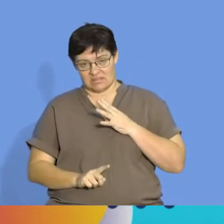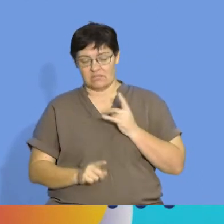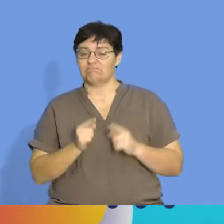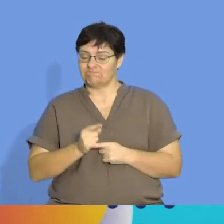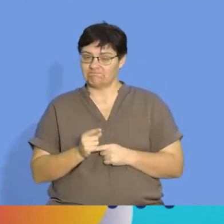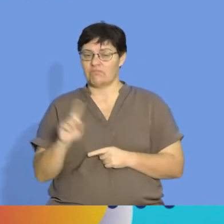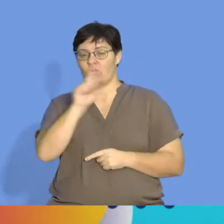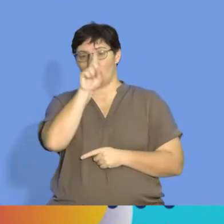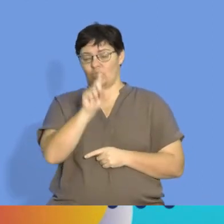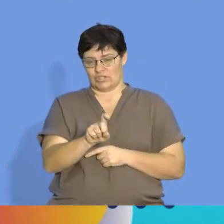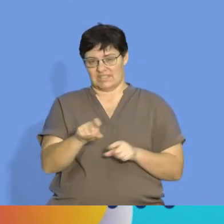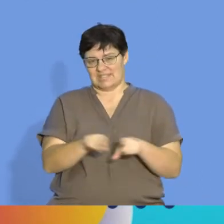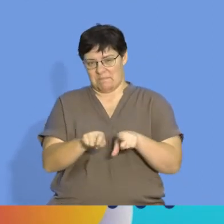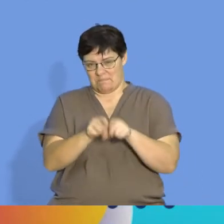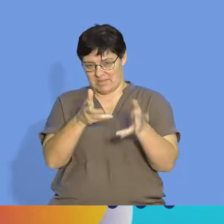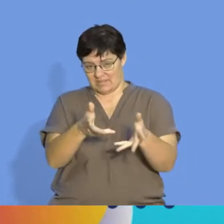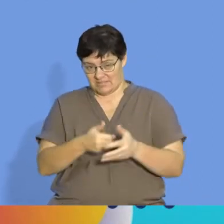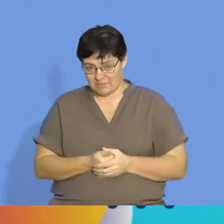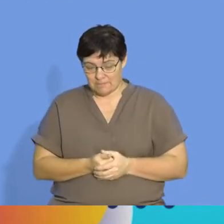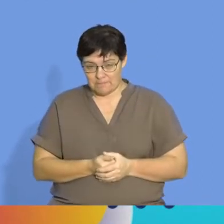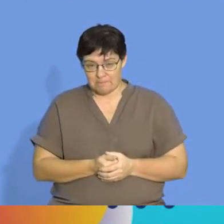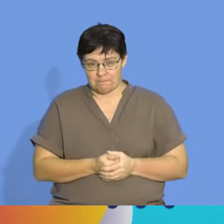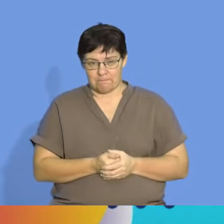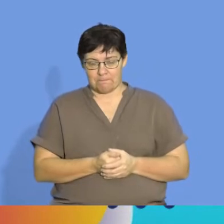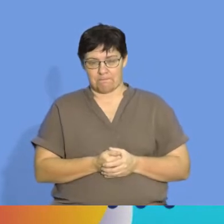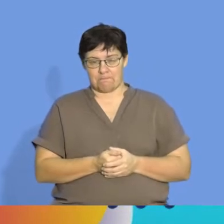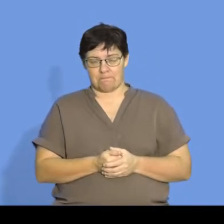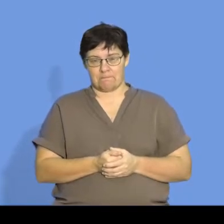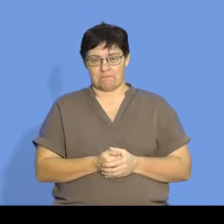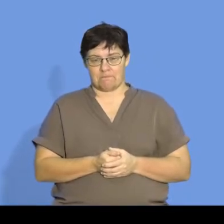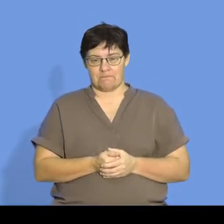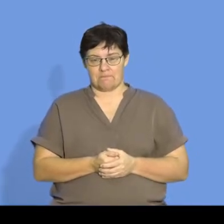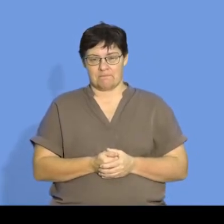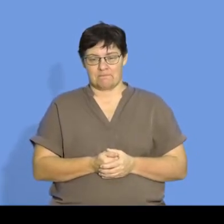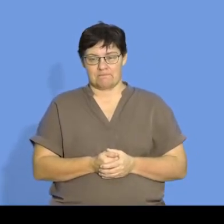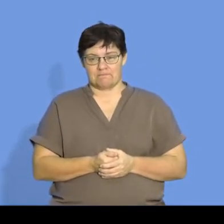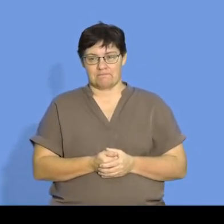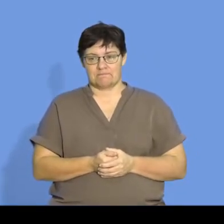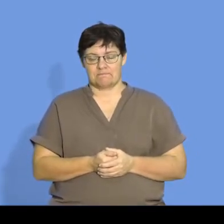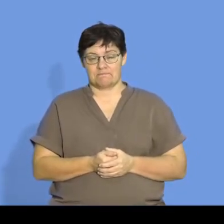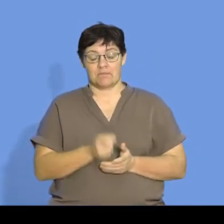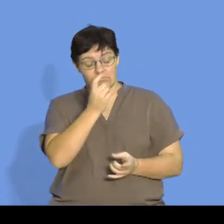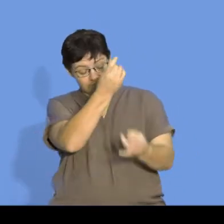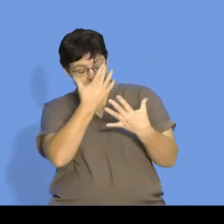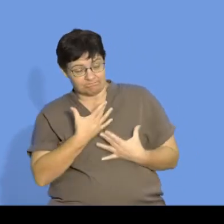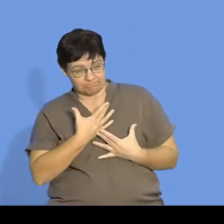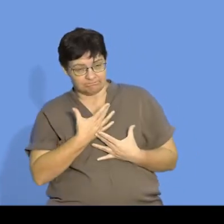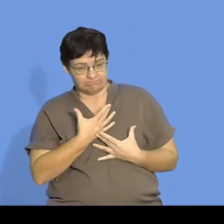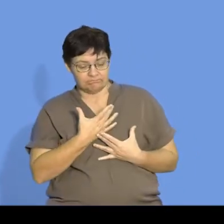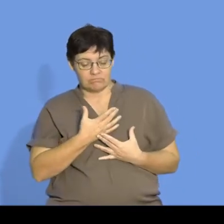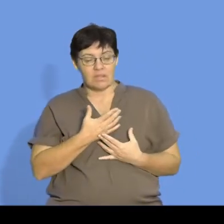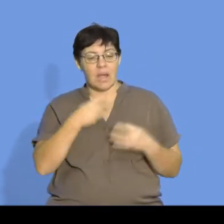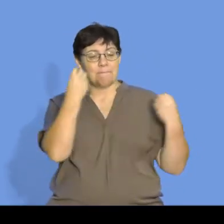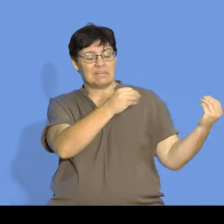you are faced with a question of that nature. Okay. They're telling you that the